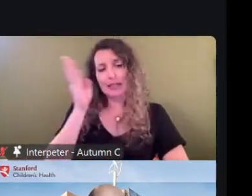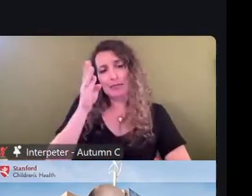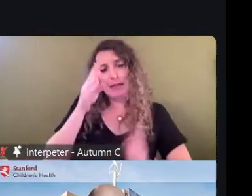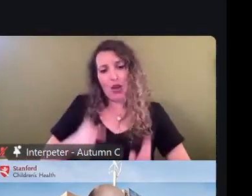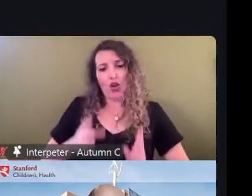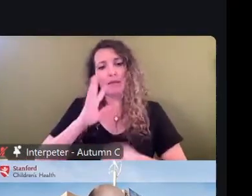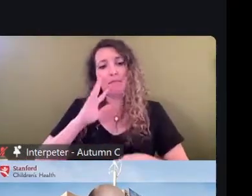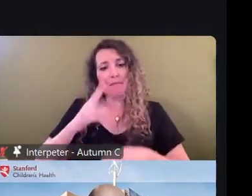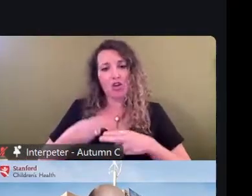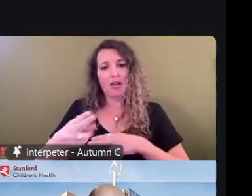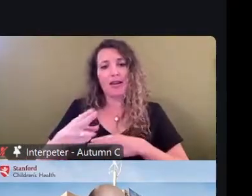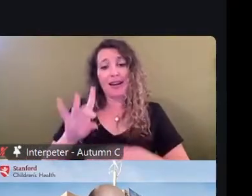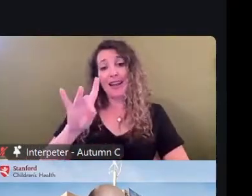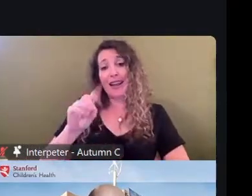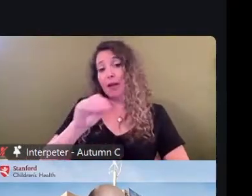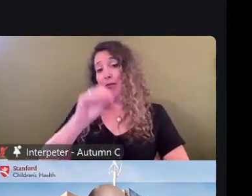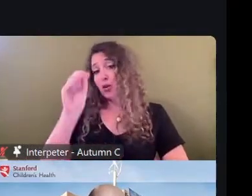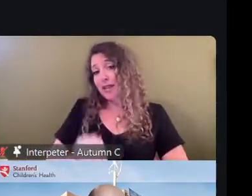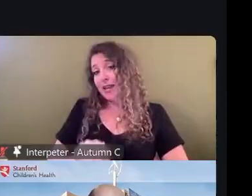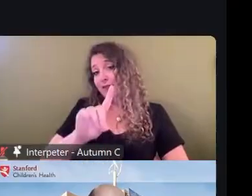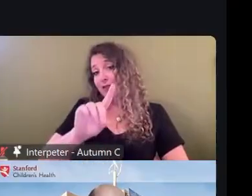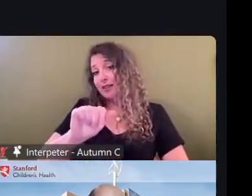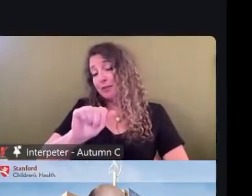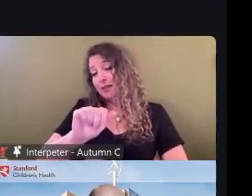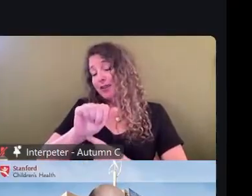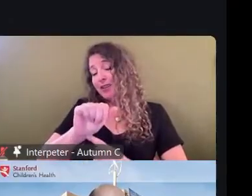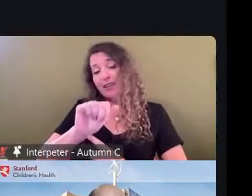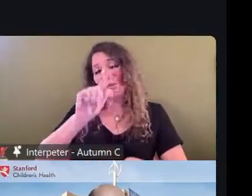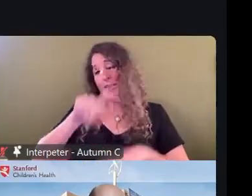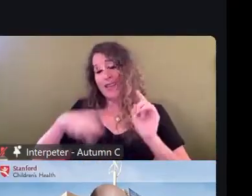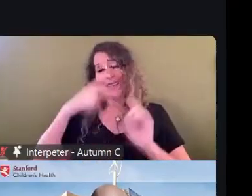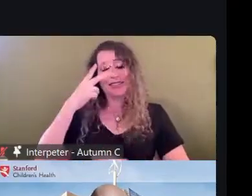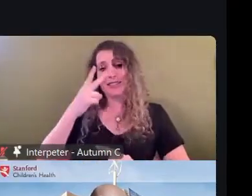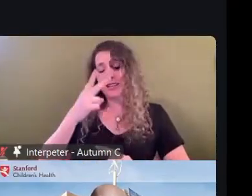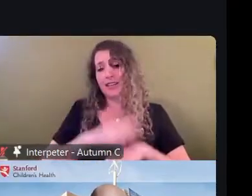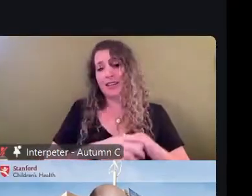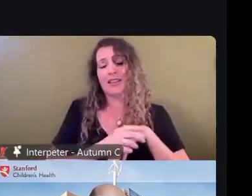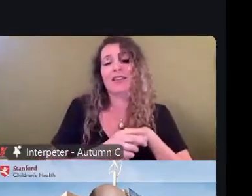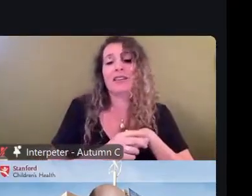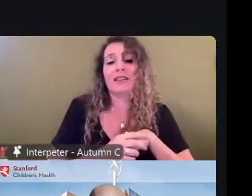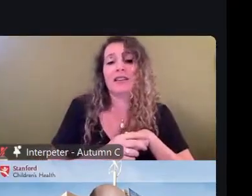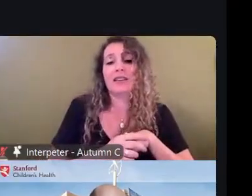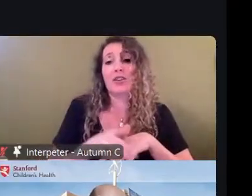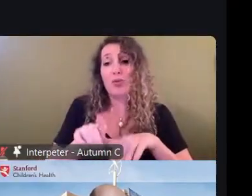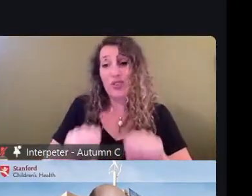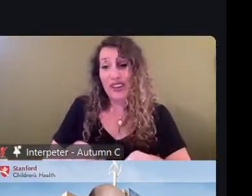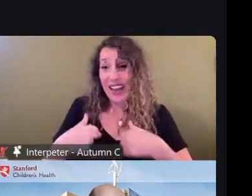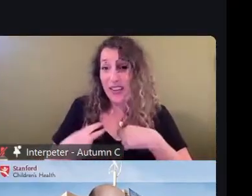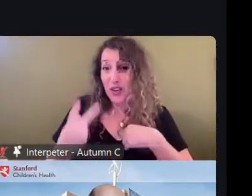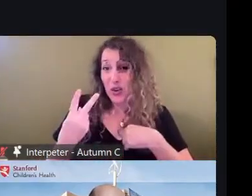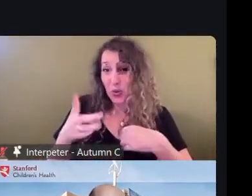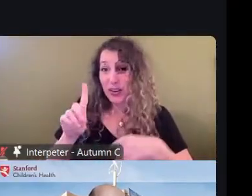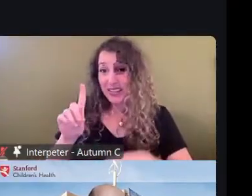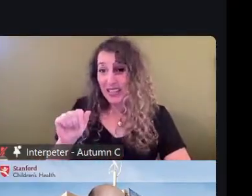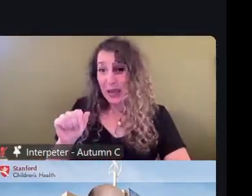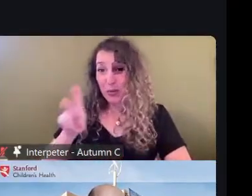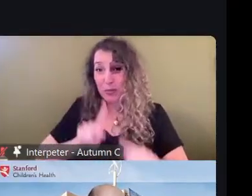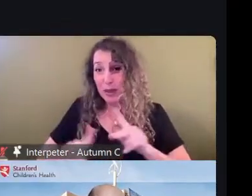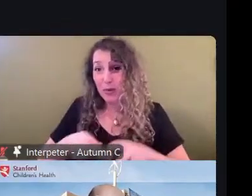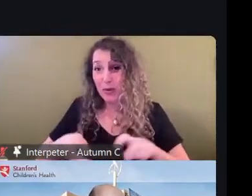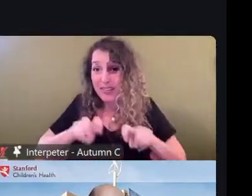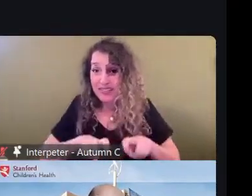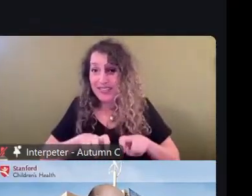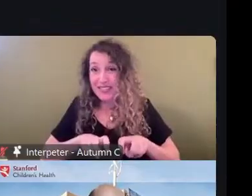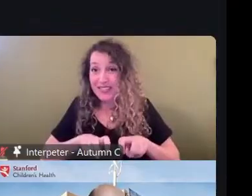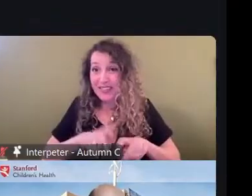pointed out, 80% of disabilities are invisible. So unfortunately, you could have two disabled people sitting right next to each